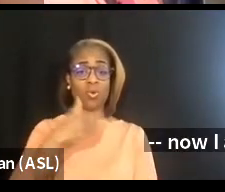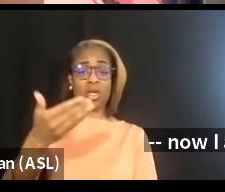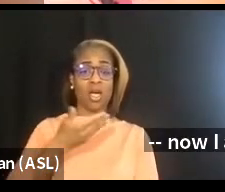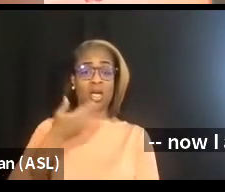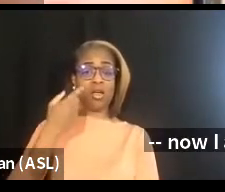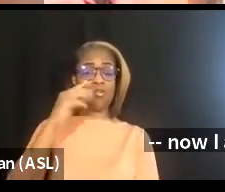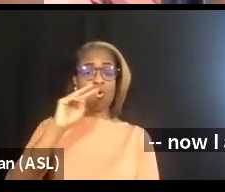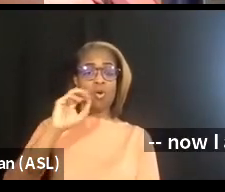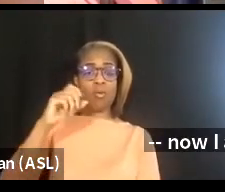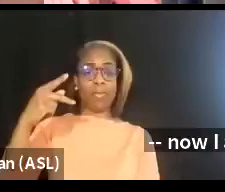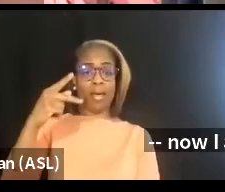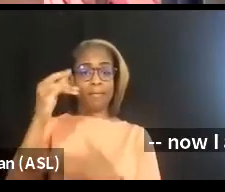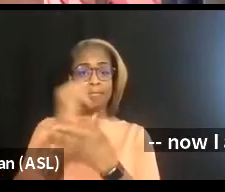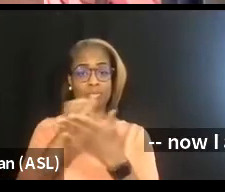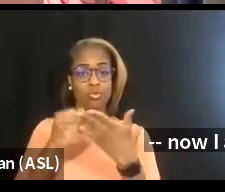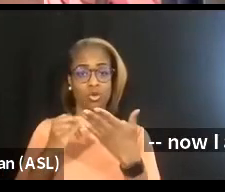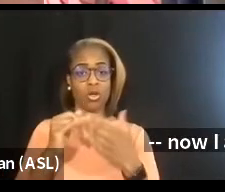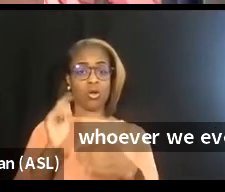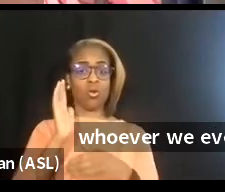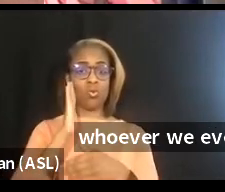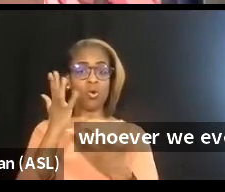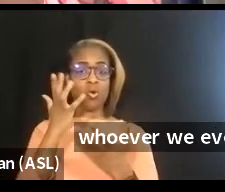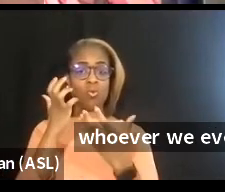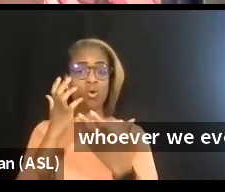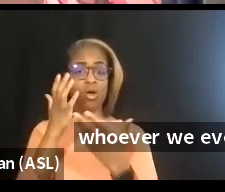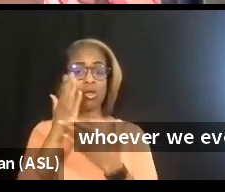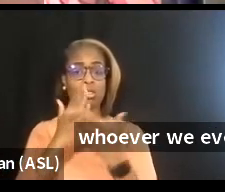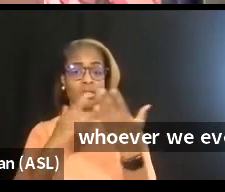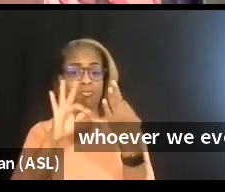drawing is gonna want a little input on this.